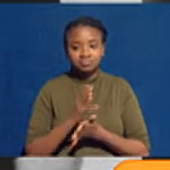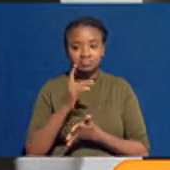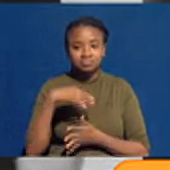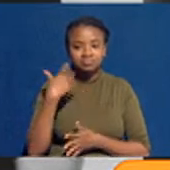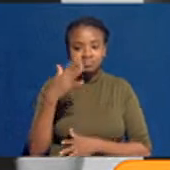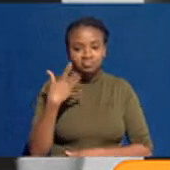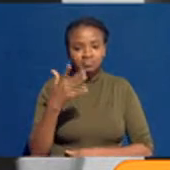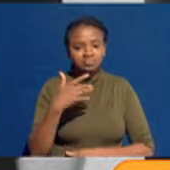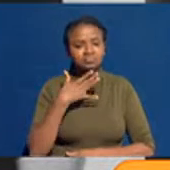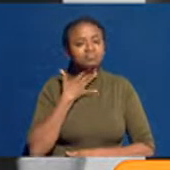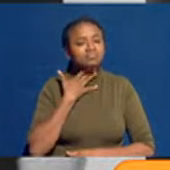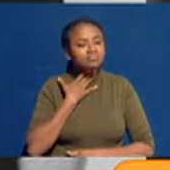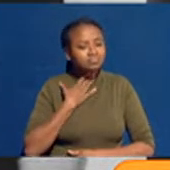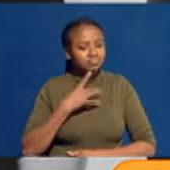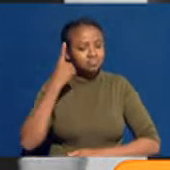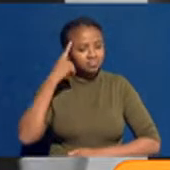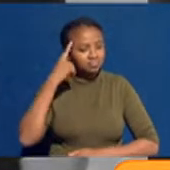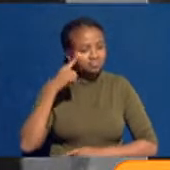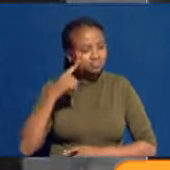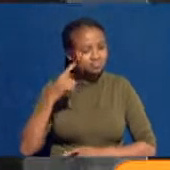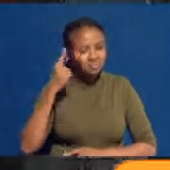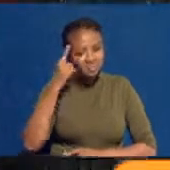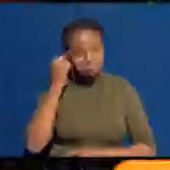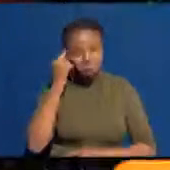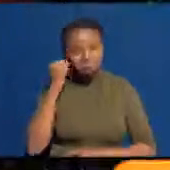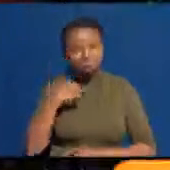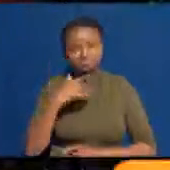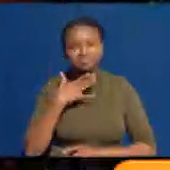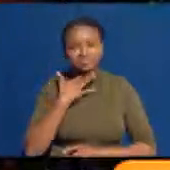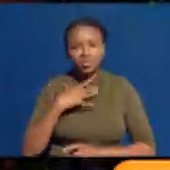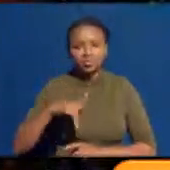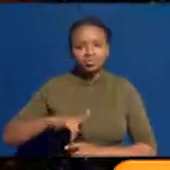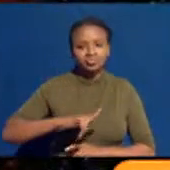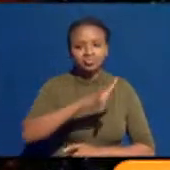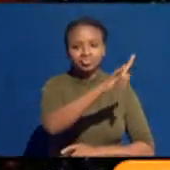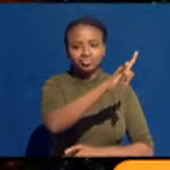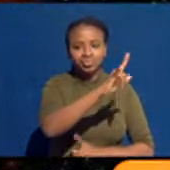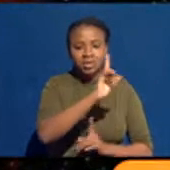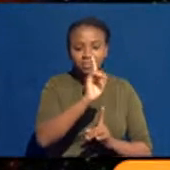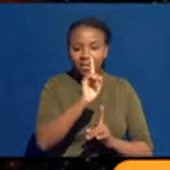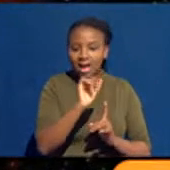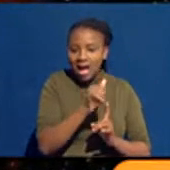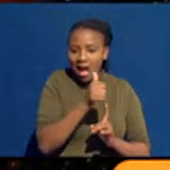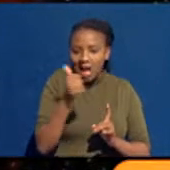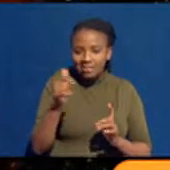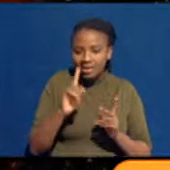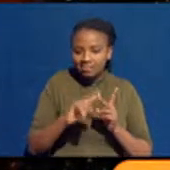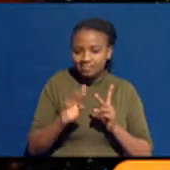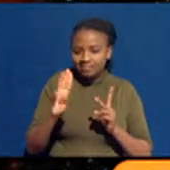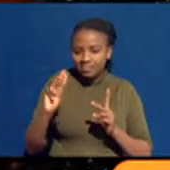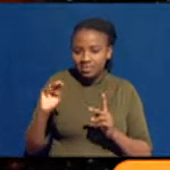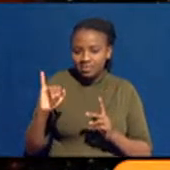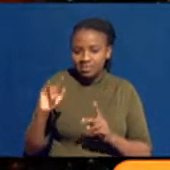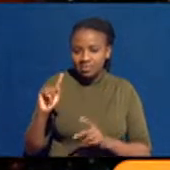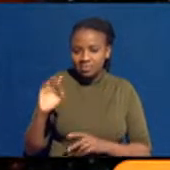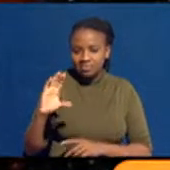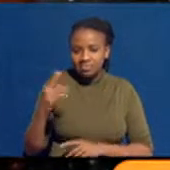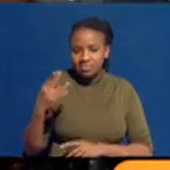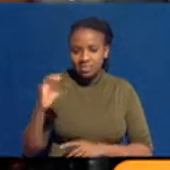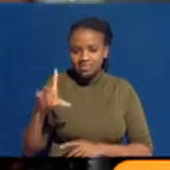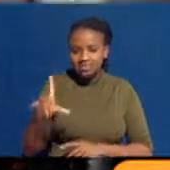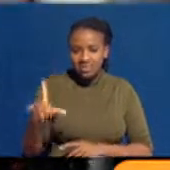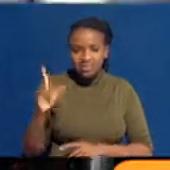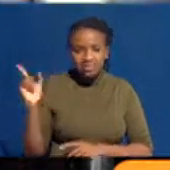been planted in Dr. Jemison's mind, the representation of Nichelle Nichols on the popular sci-fi